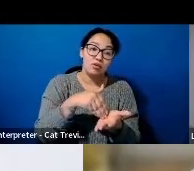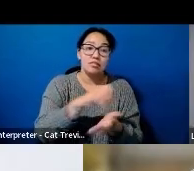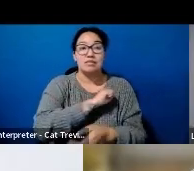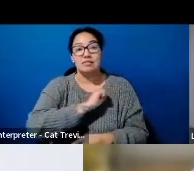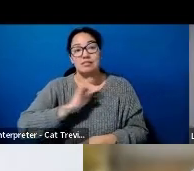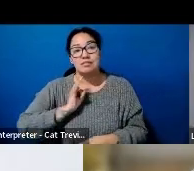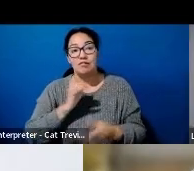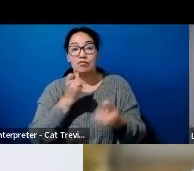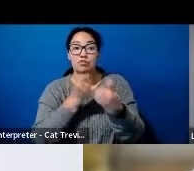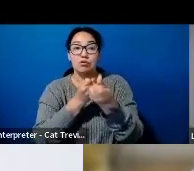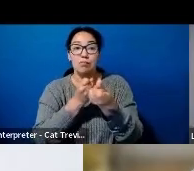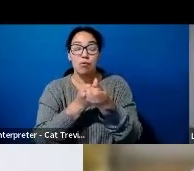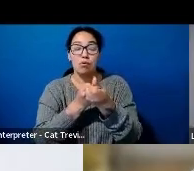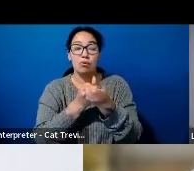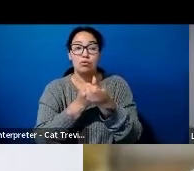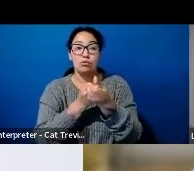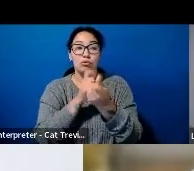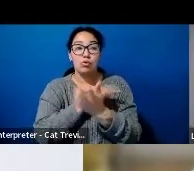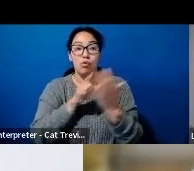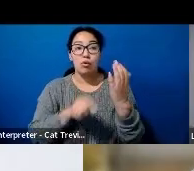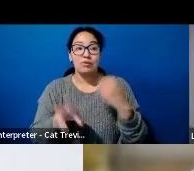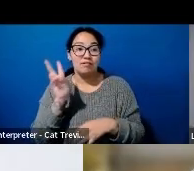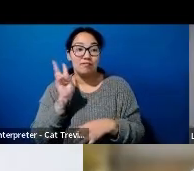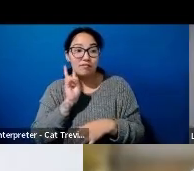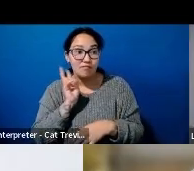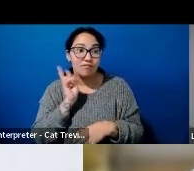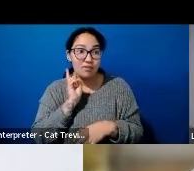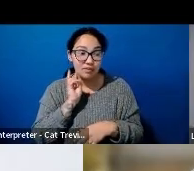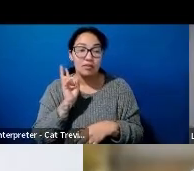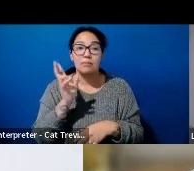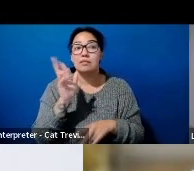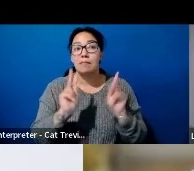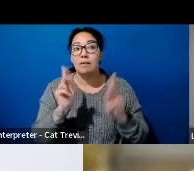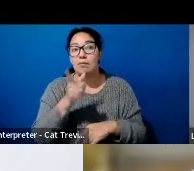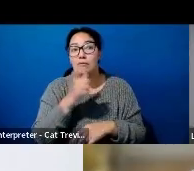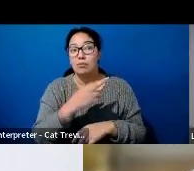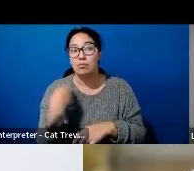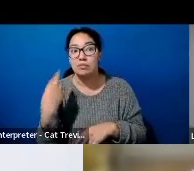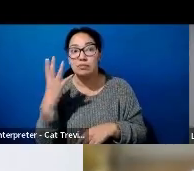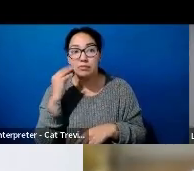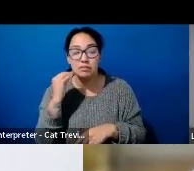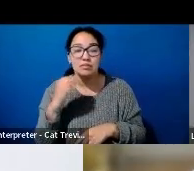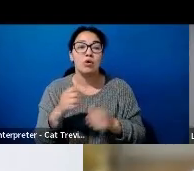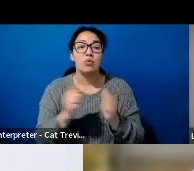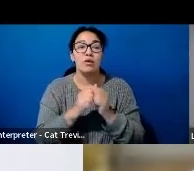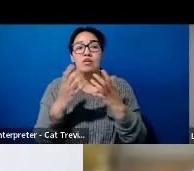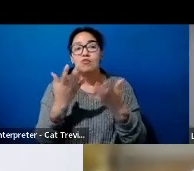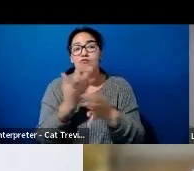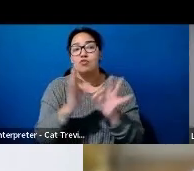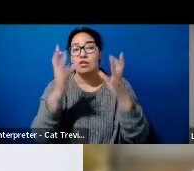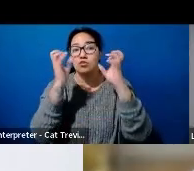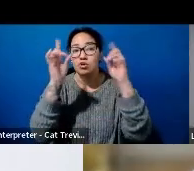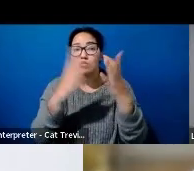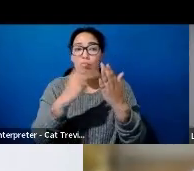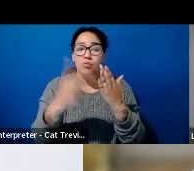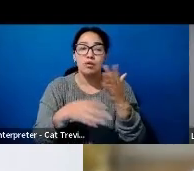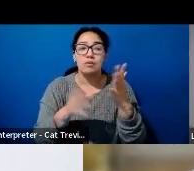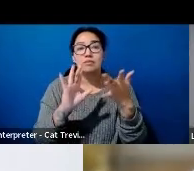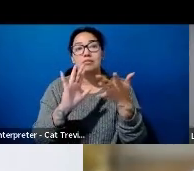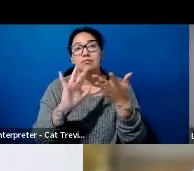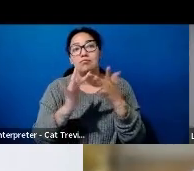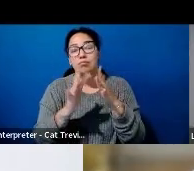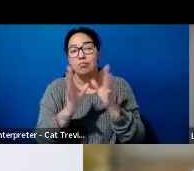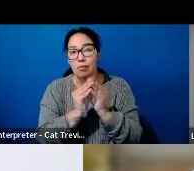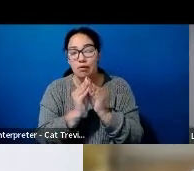support those victims, survivors, and people at risk through free educational programs like webinars in our YouTube